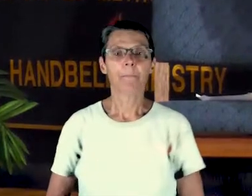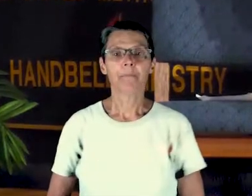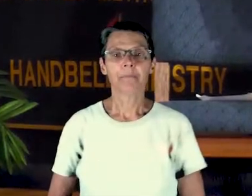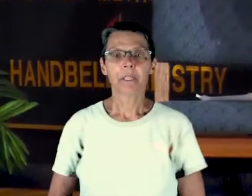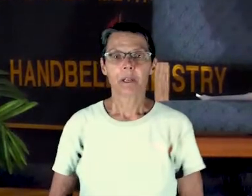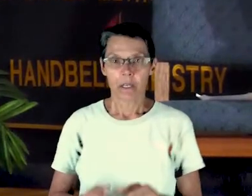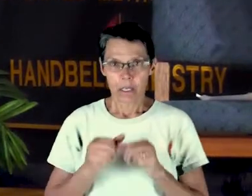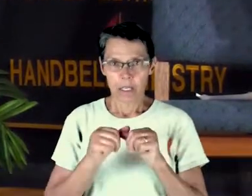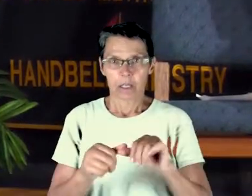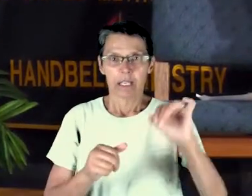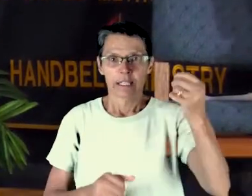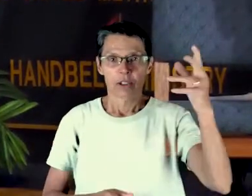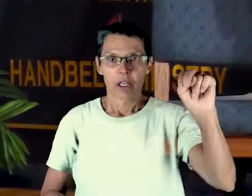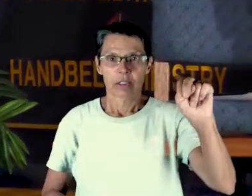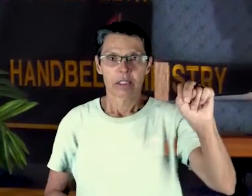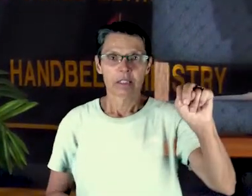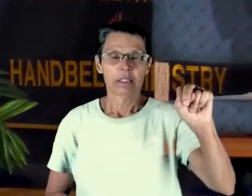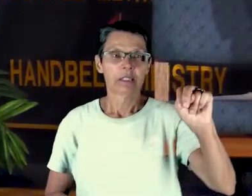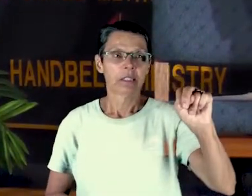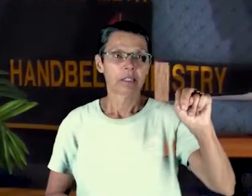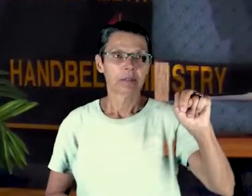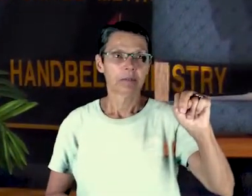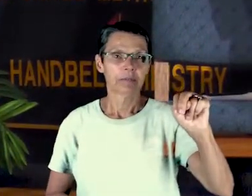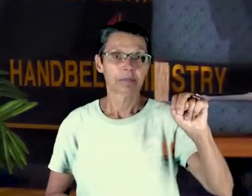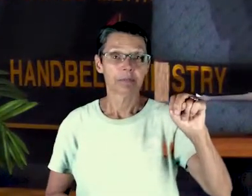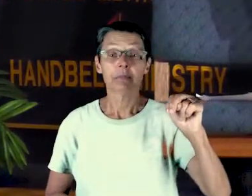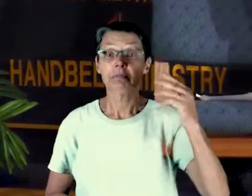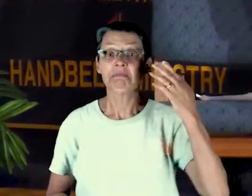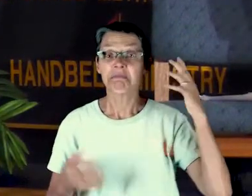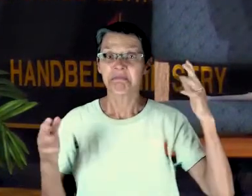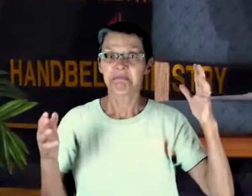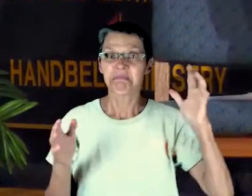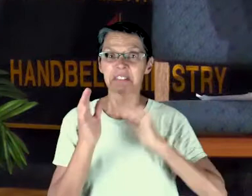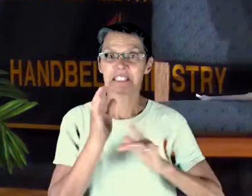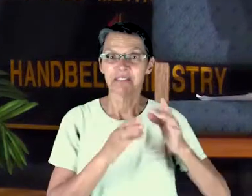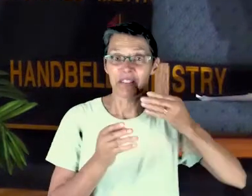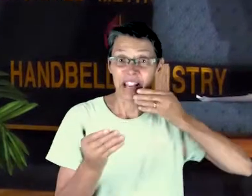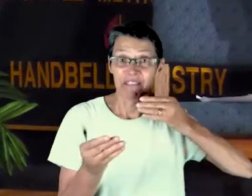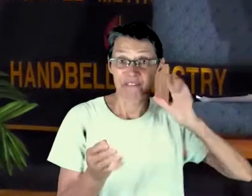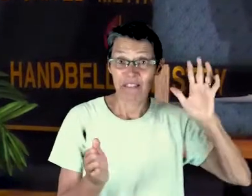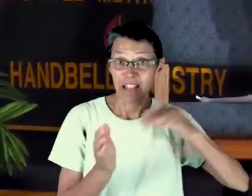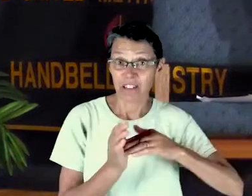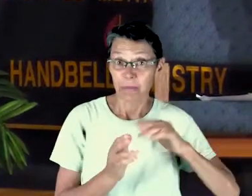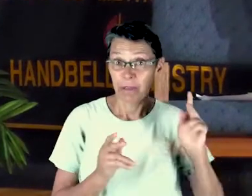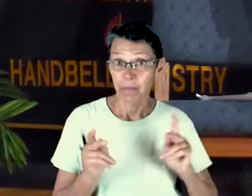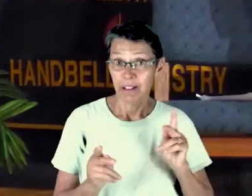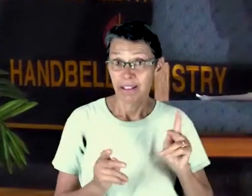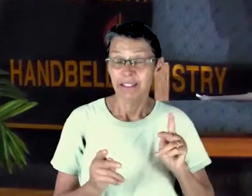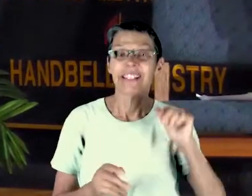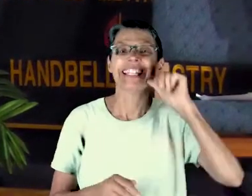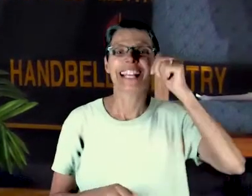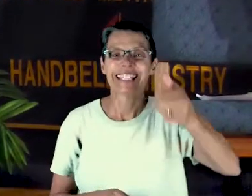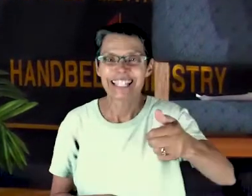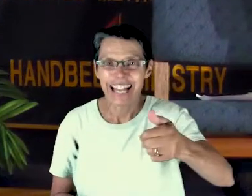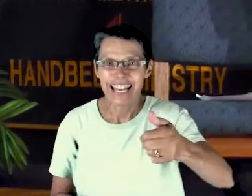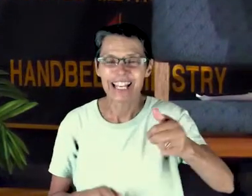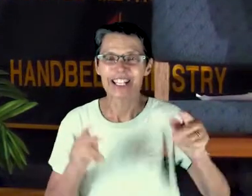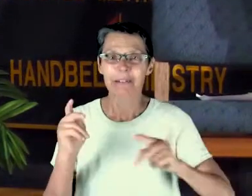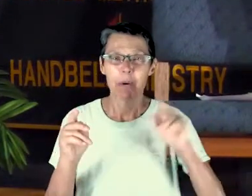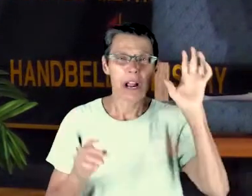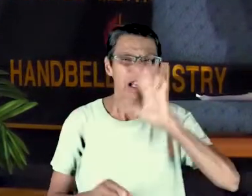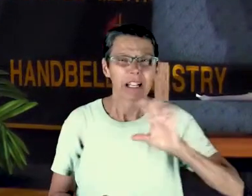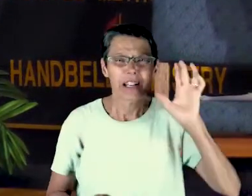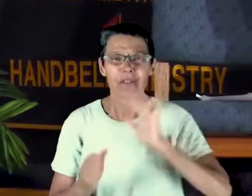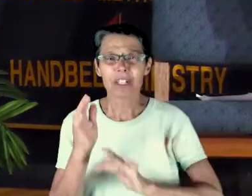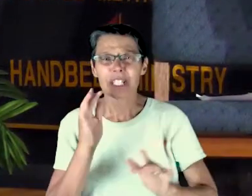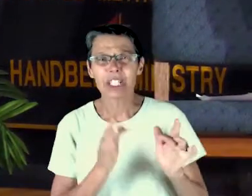We continue in John's gospel. And after the feeding of the 5,000, the next day, the crowds were seeking Jesus